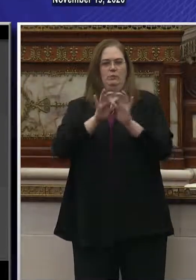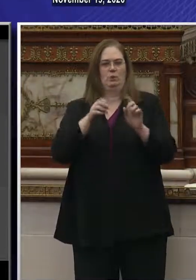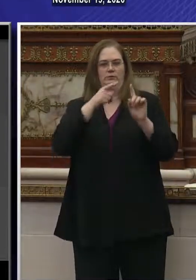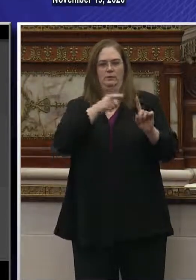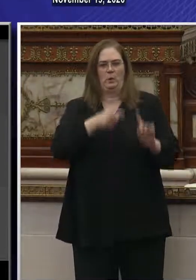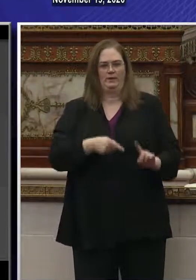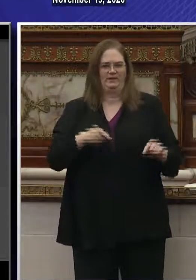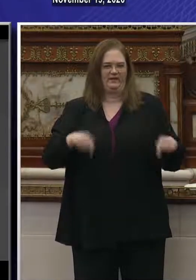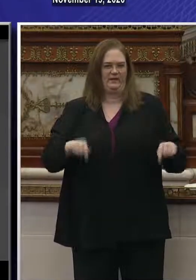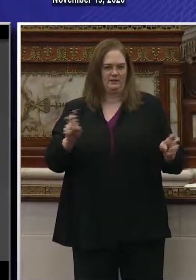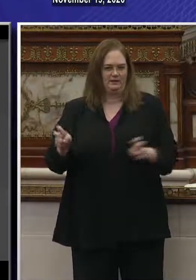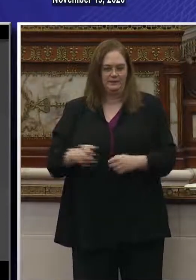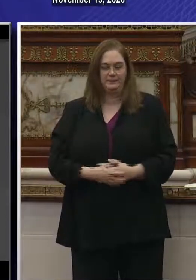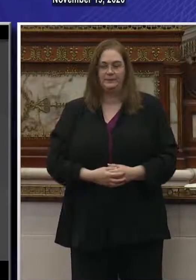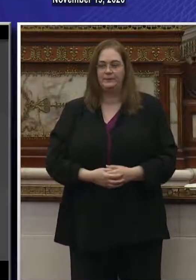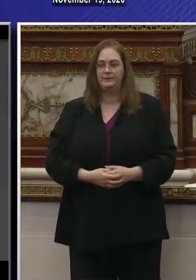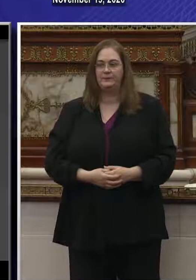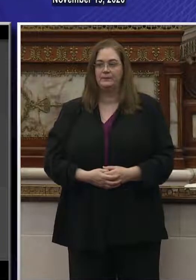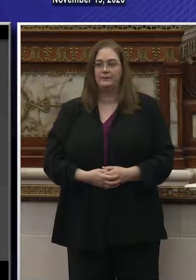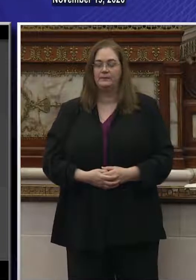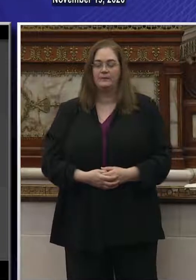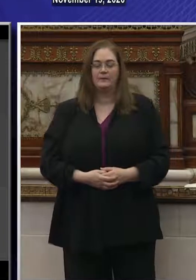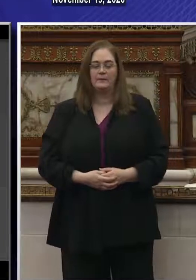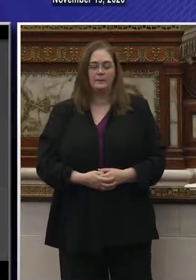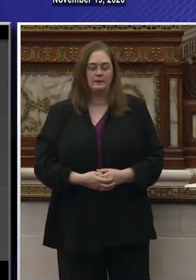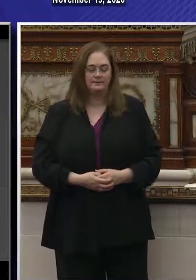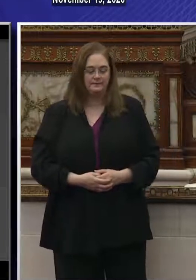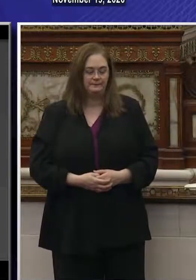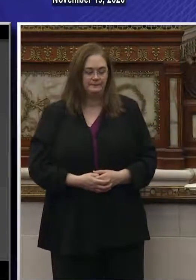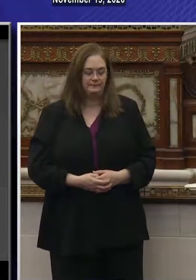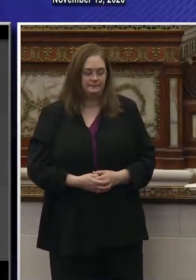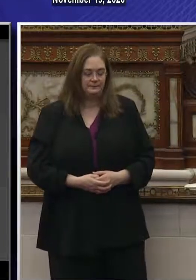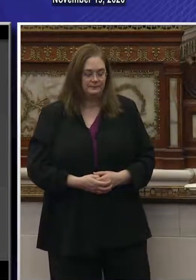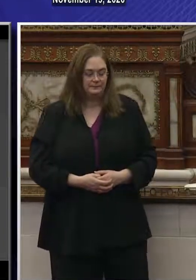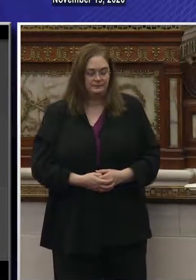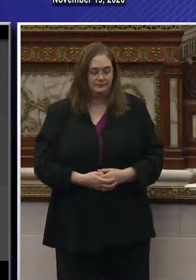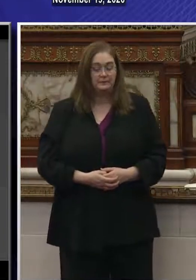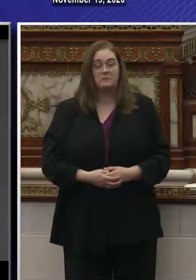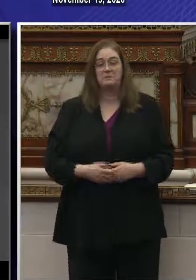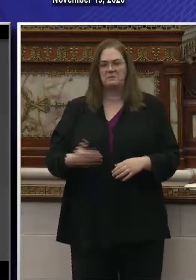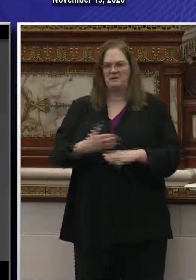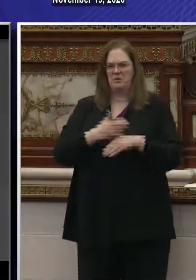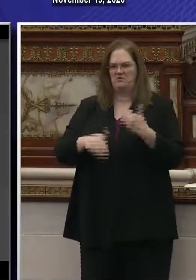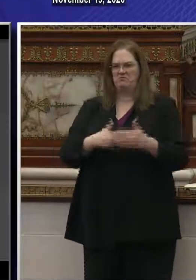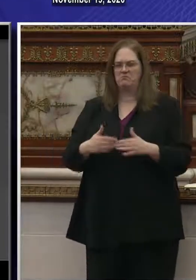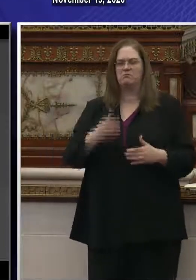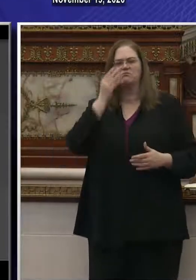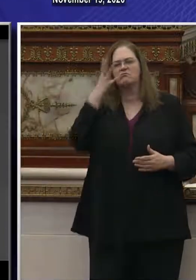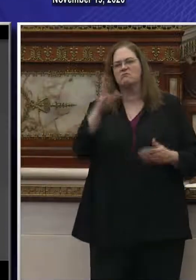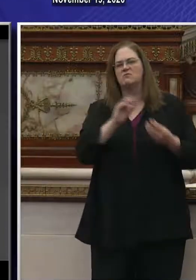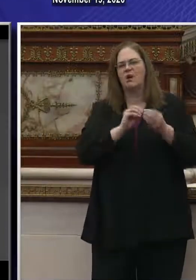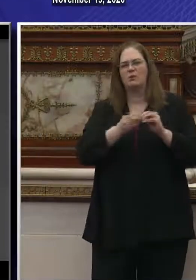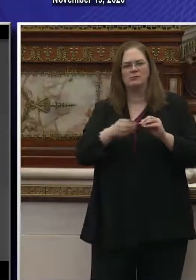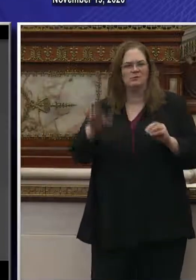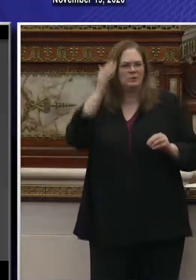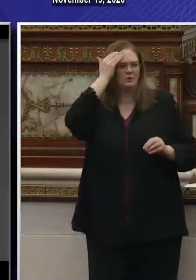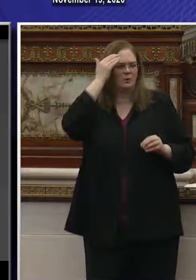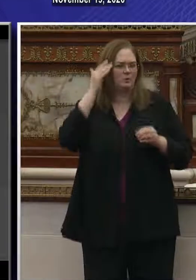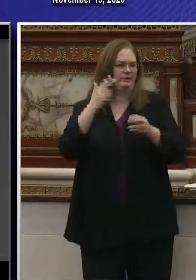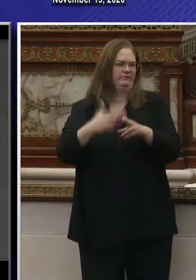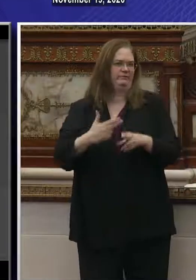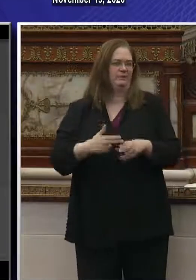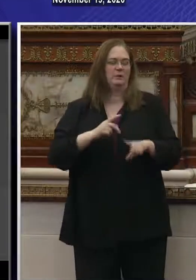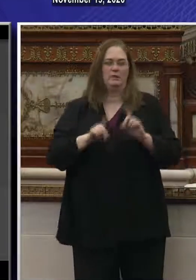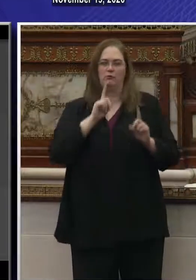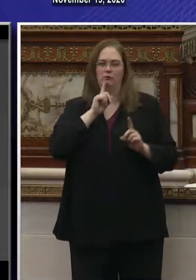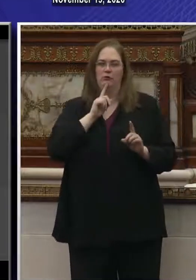that. And before I do that, just some numbers that we're all aware of, but that really are